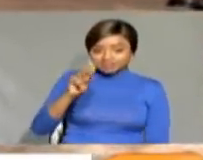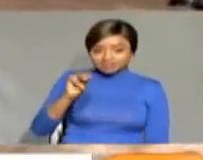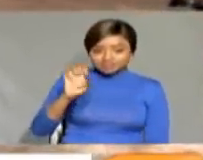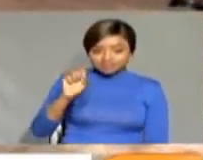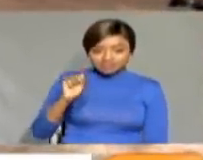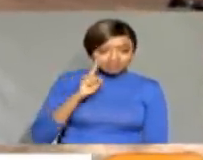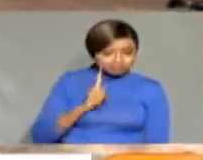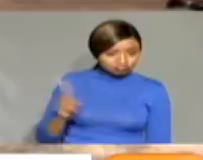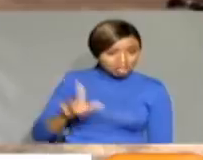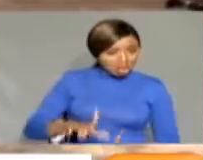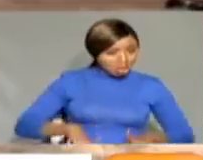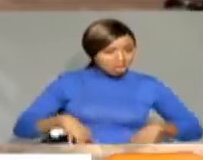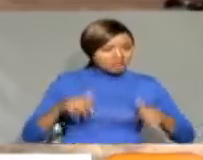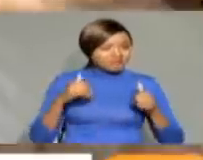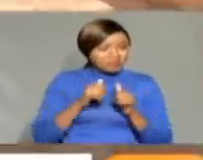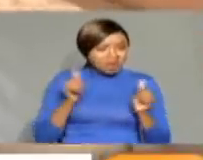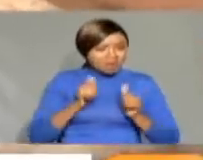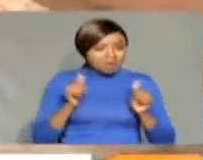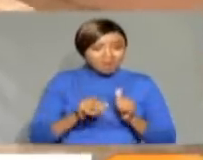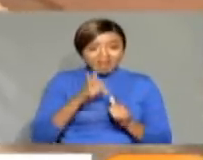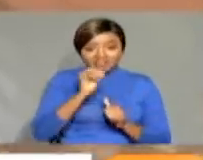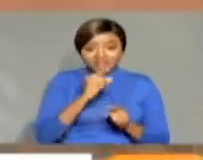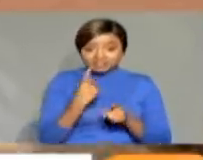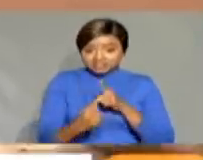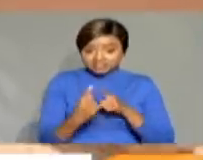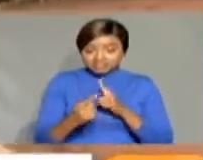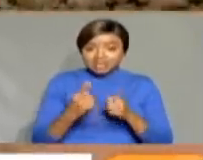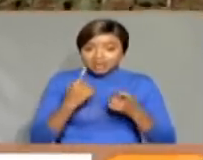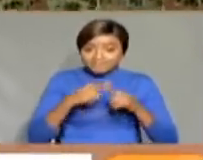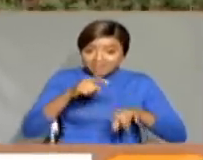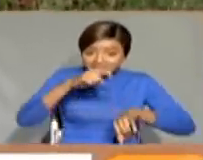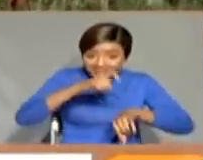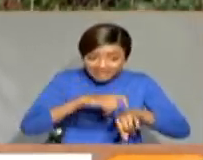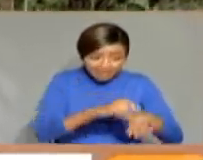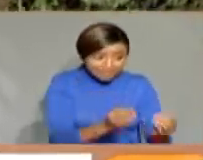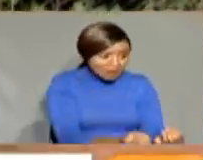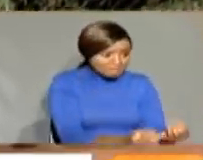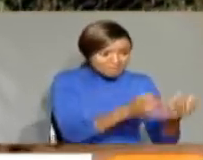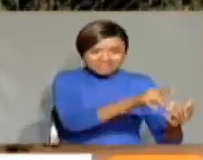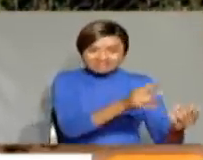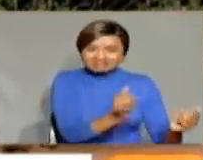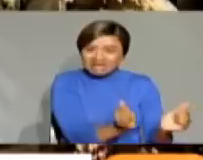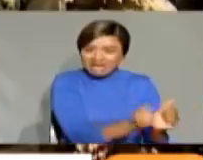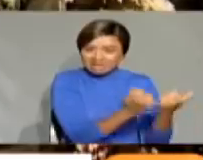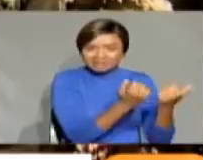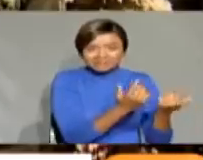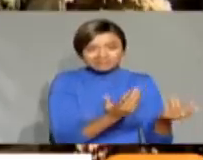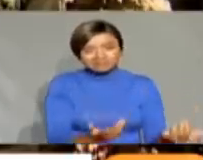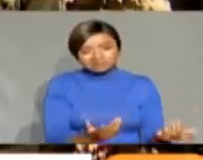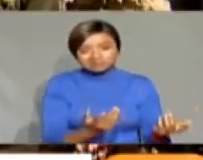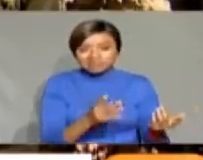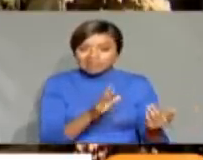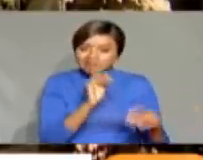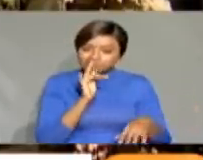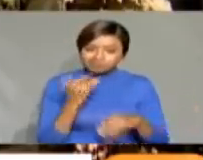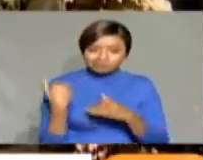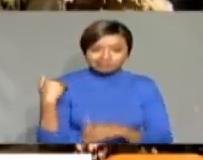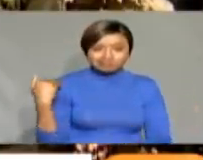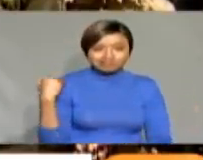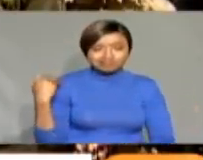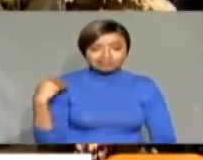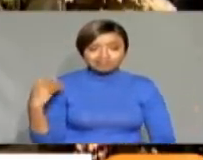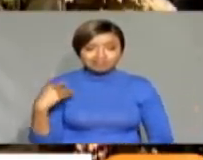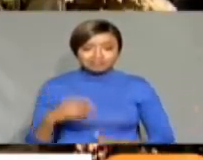neighborhood for over 3 decades, but that was until the advent of the quarry in the neighborhood, where a house he used to call home for over 30 years